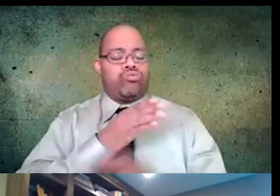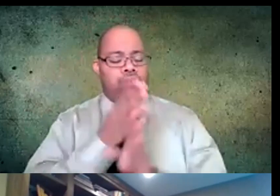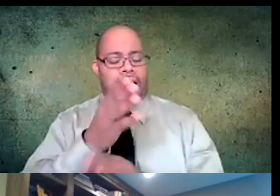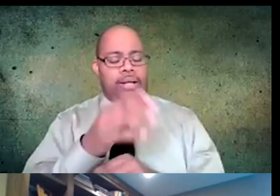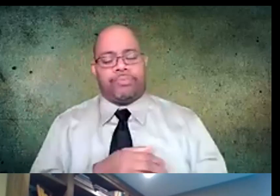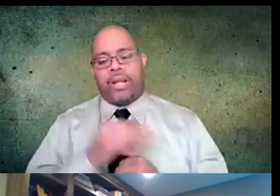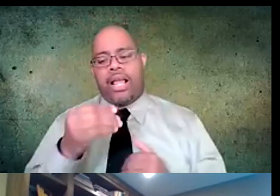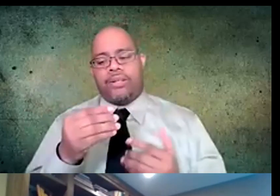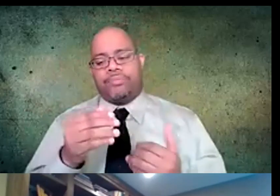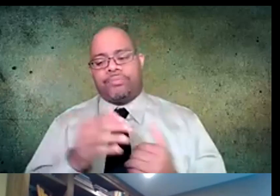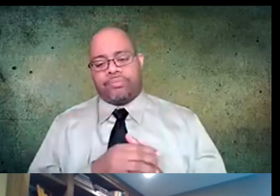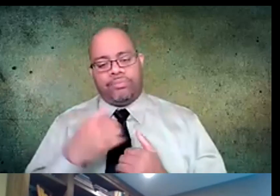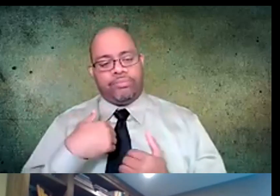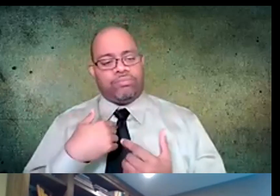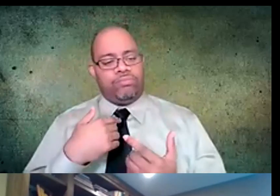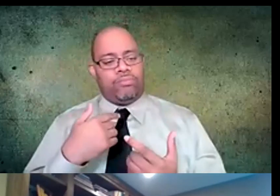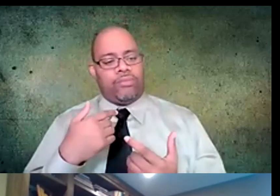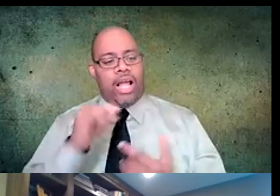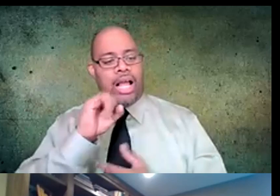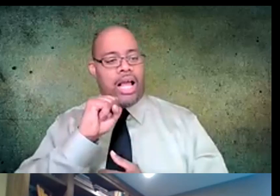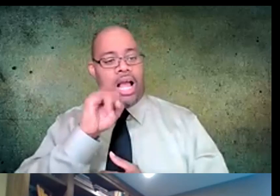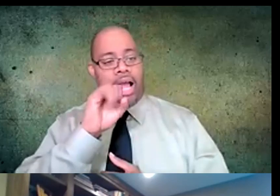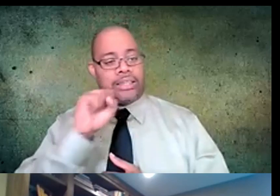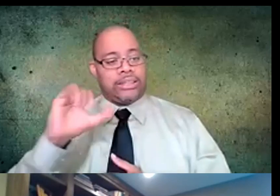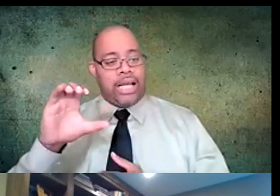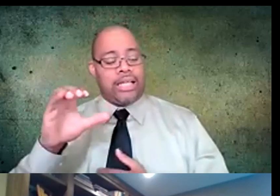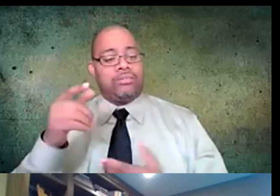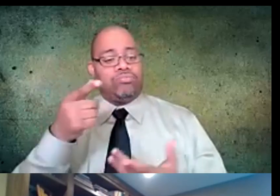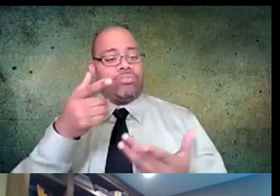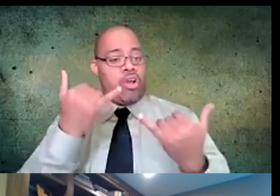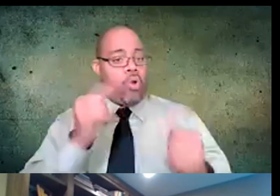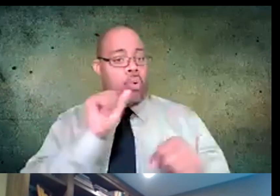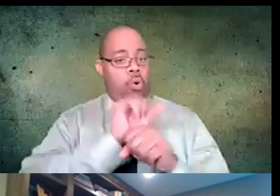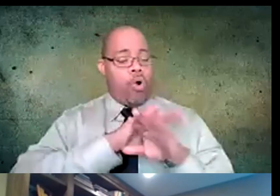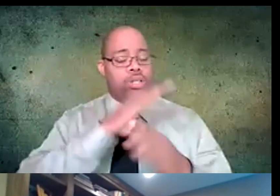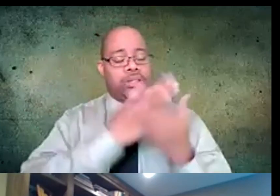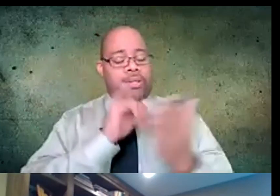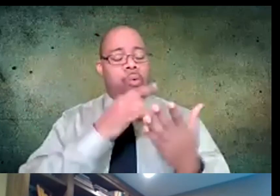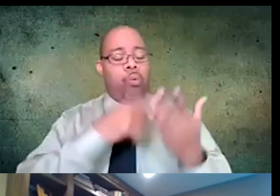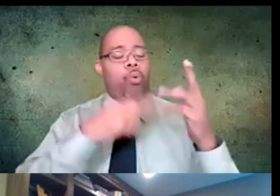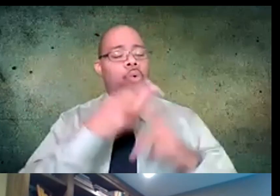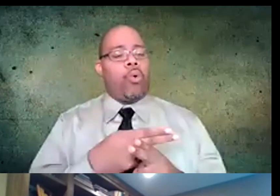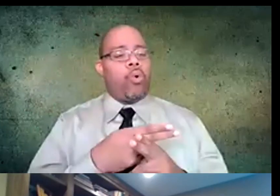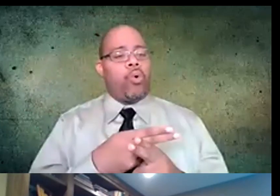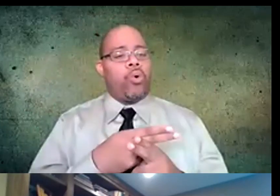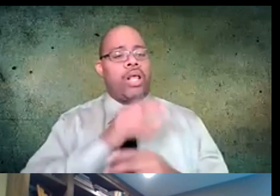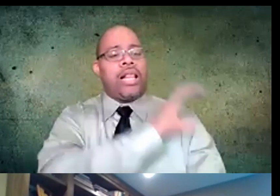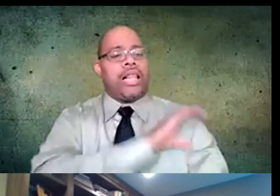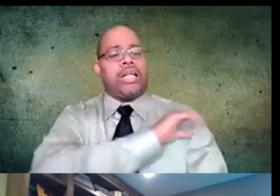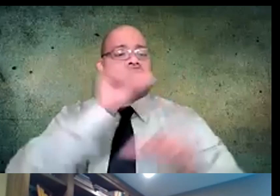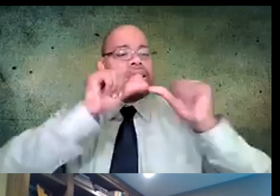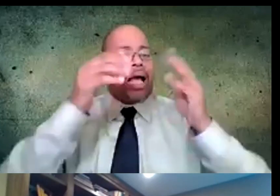And as a matter of fact, Isaac actually is currently working on some of these what we call, clinical